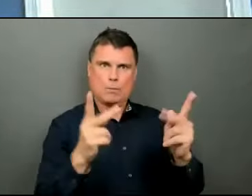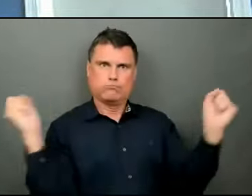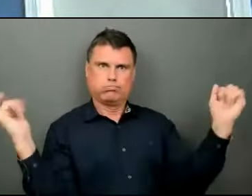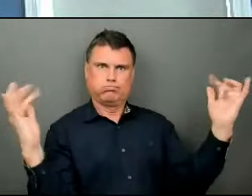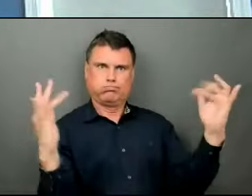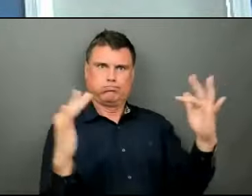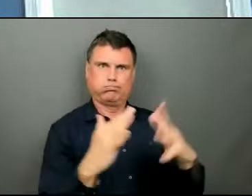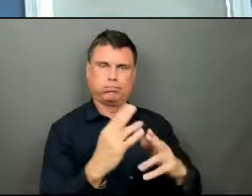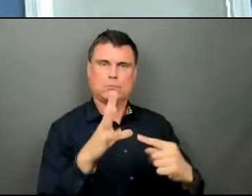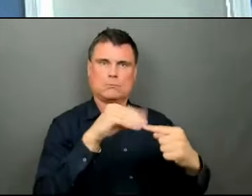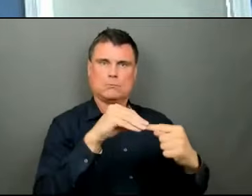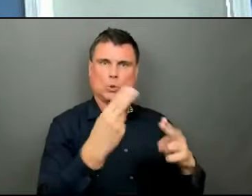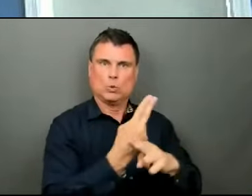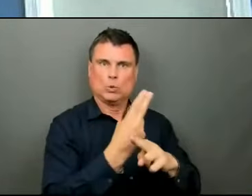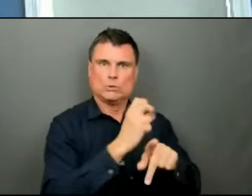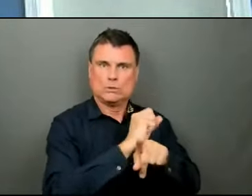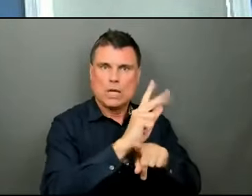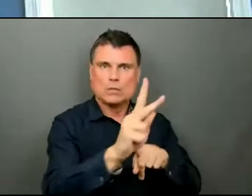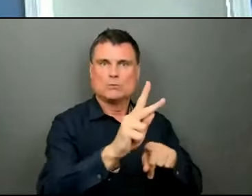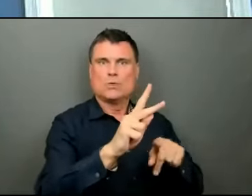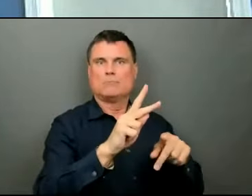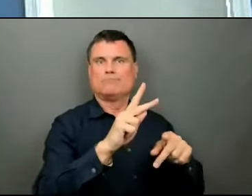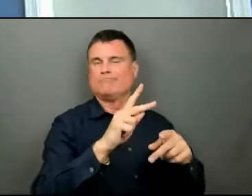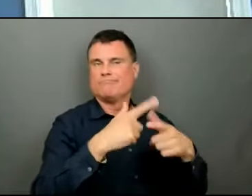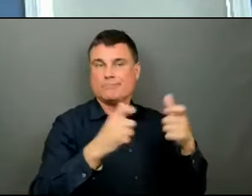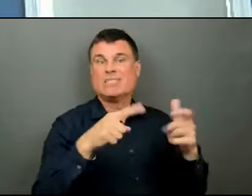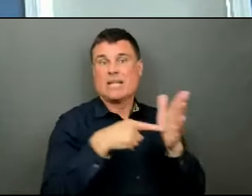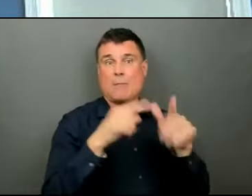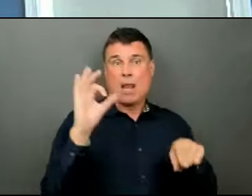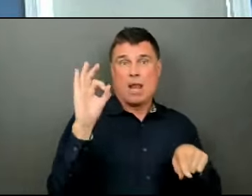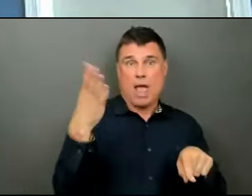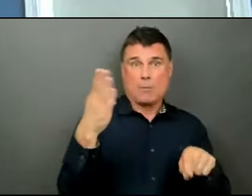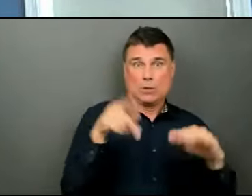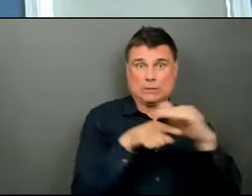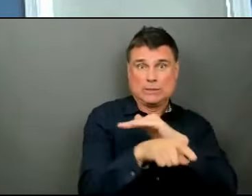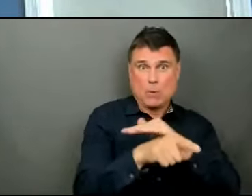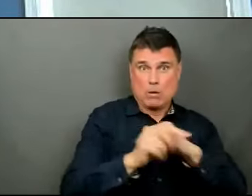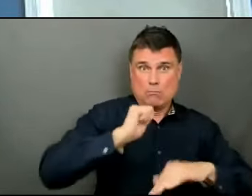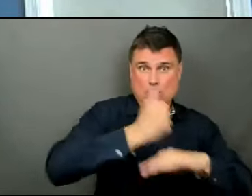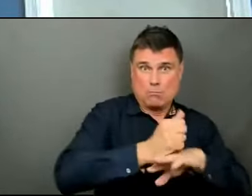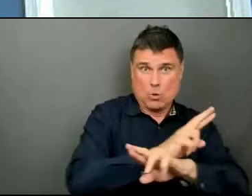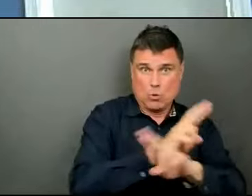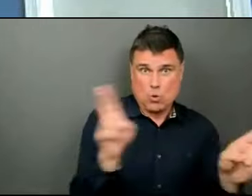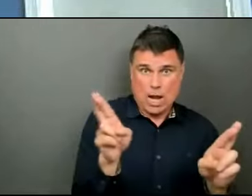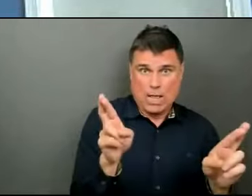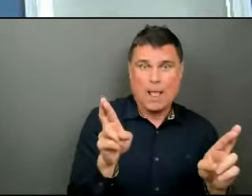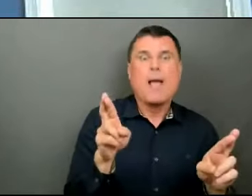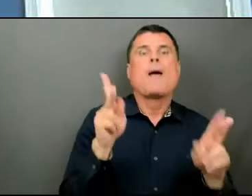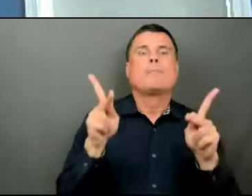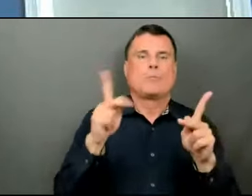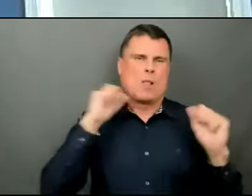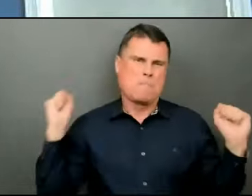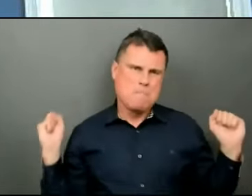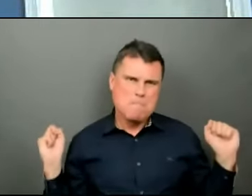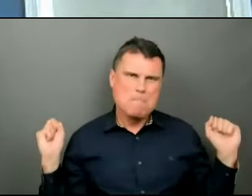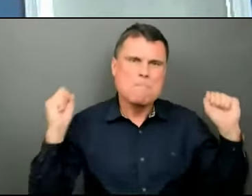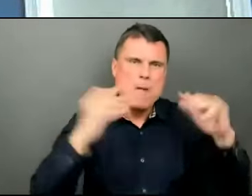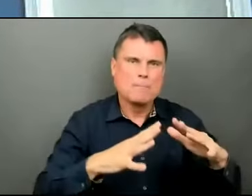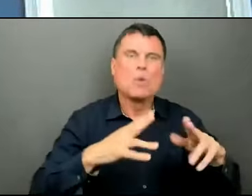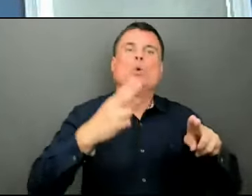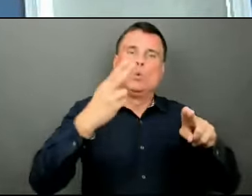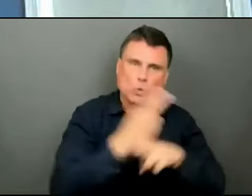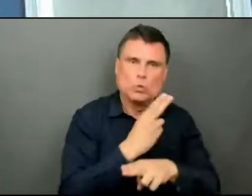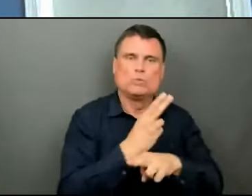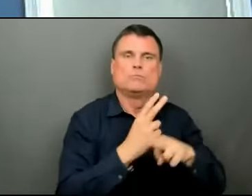the Broadway subway project is in service, it will likely surpass pre-pandemic levels. So we need to be ready for that